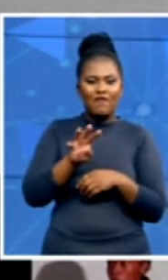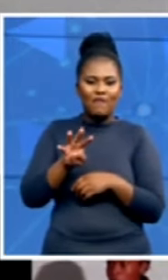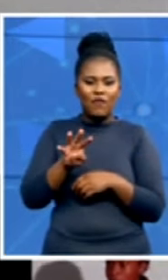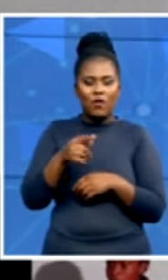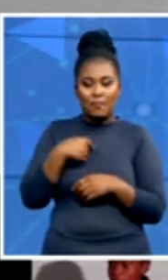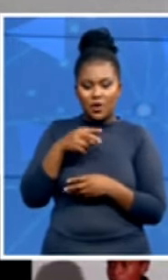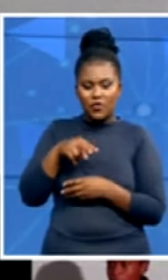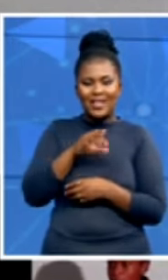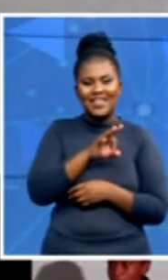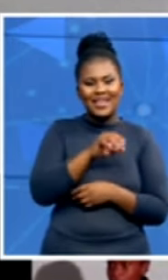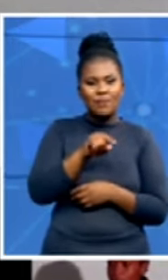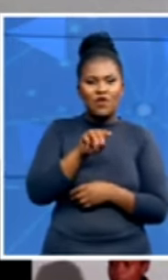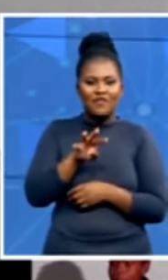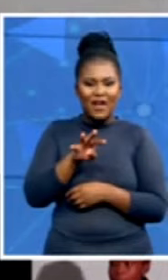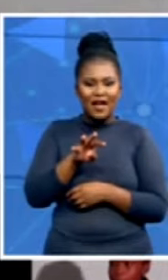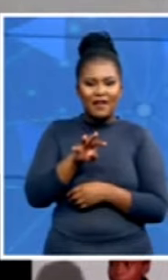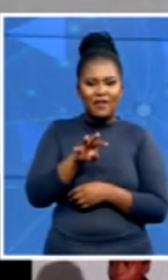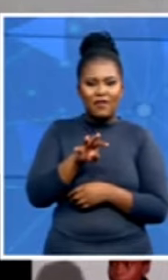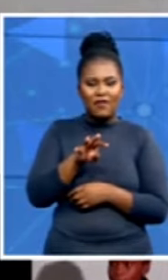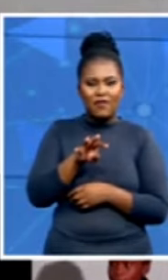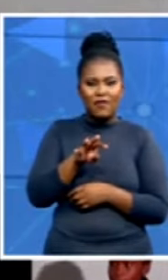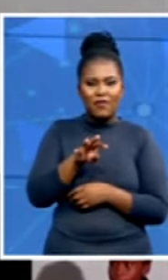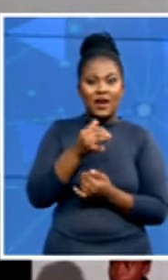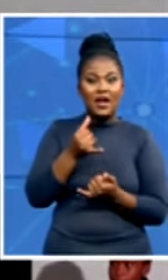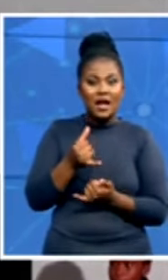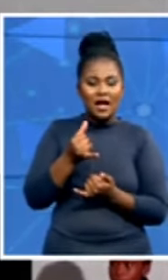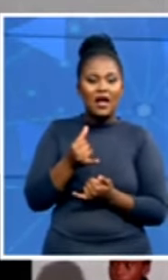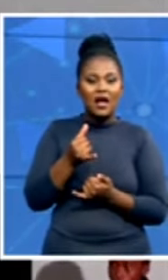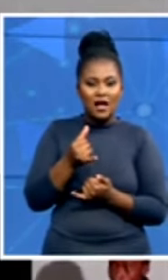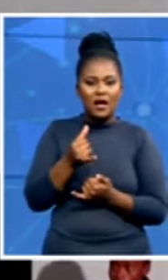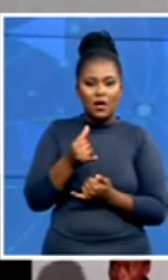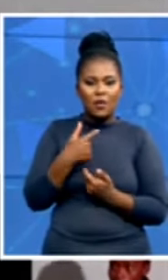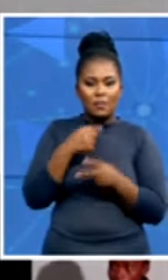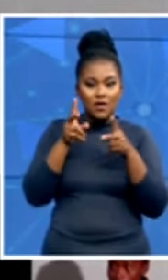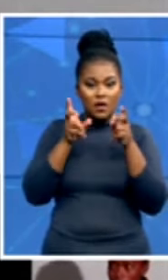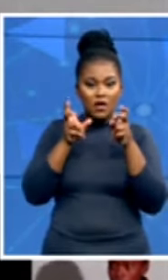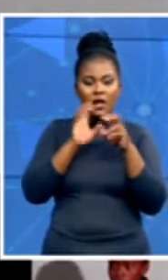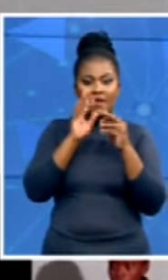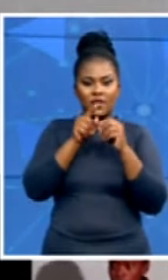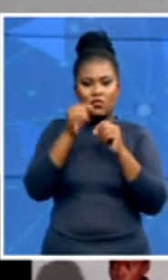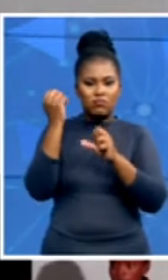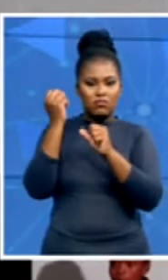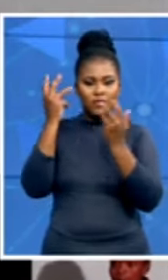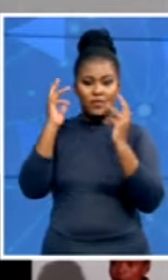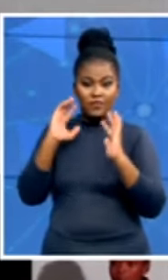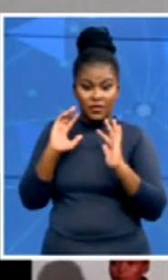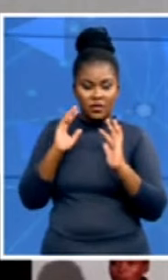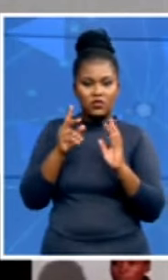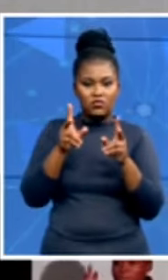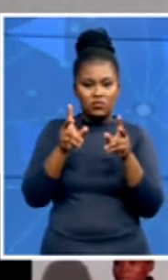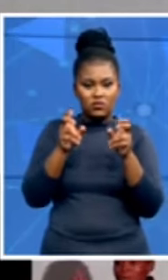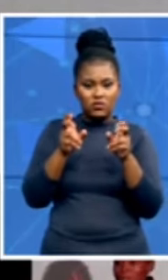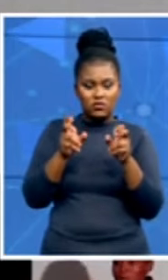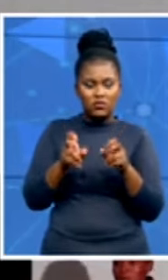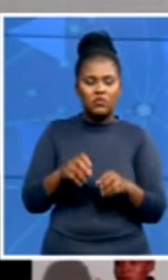reference. Now, having heard your answer from Mr. Jones regarding